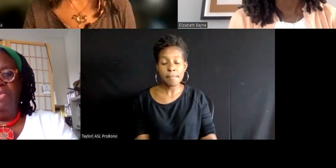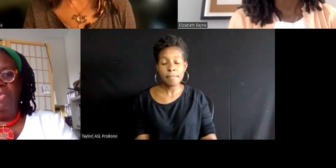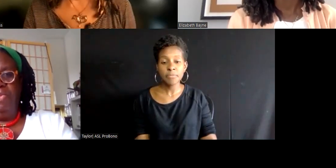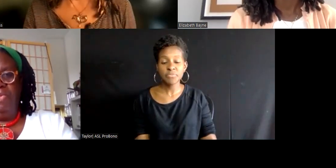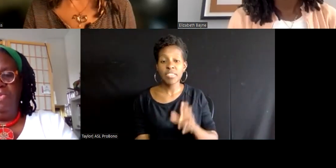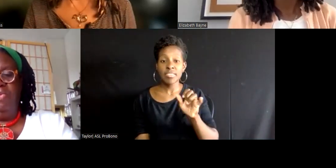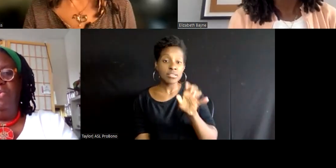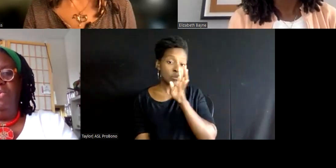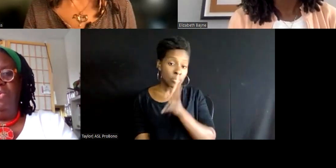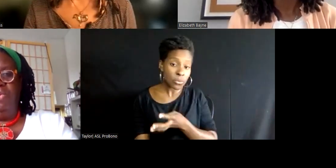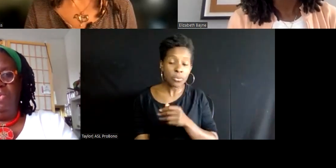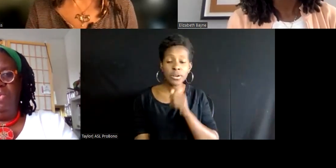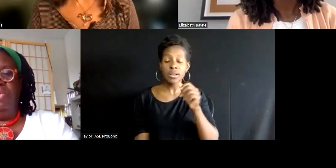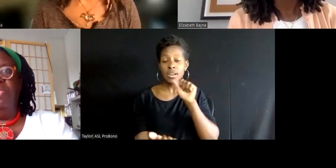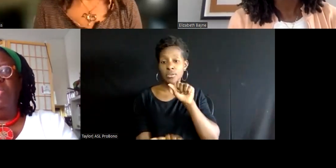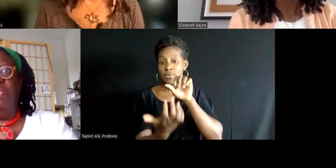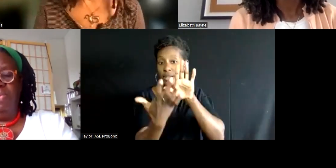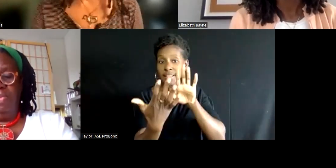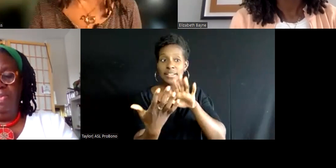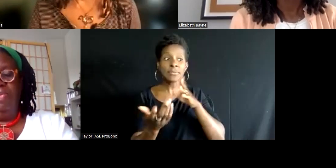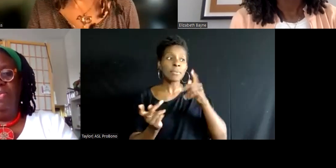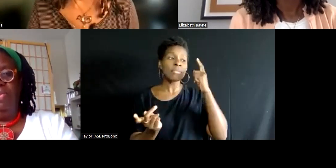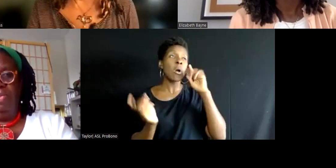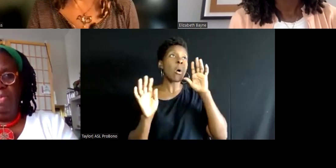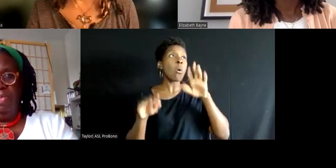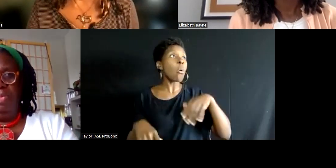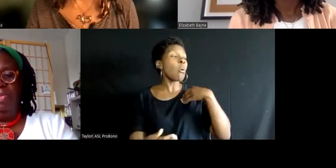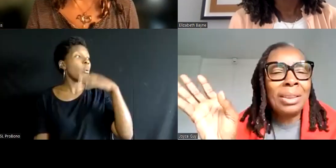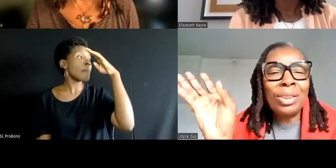ignored or not addressed, or they think that, Black women, we can,